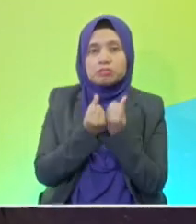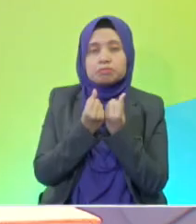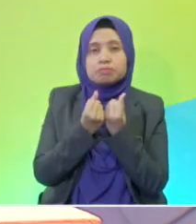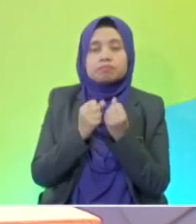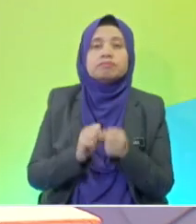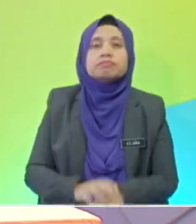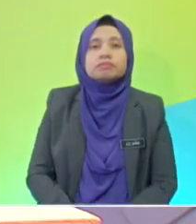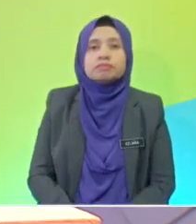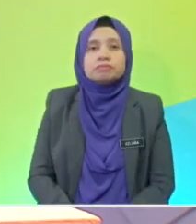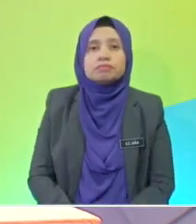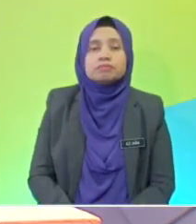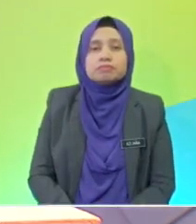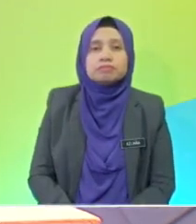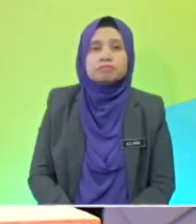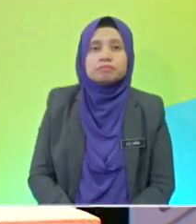Okay.